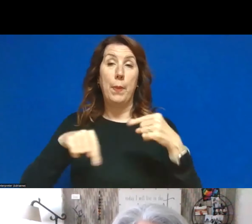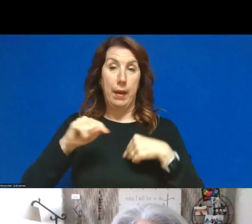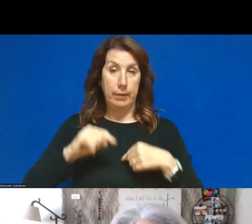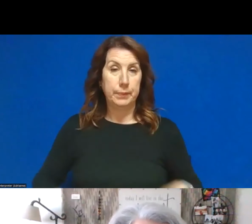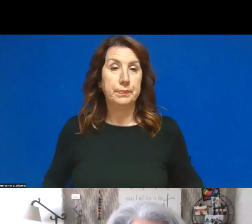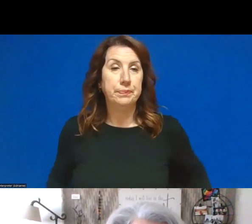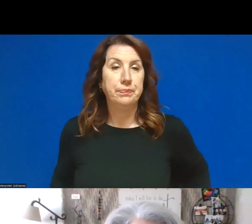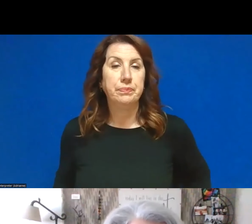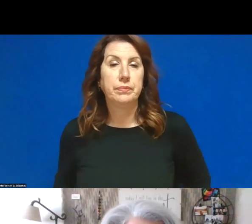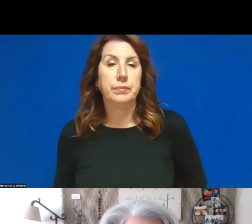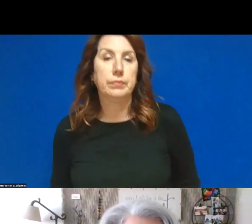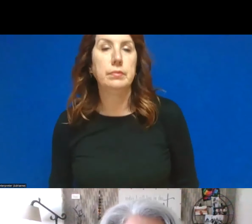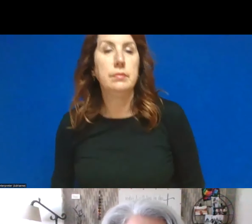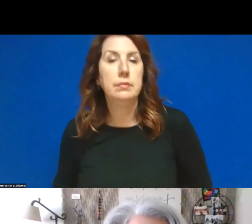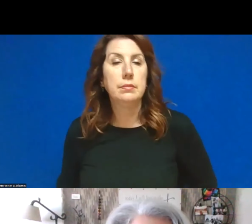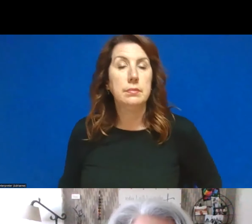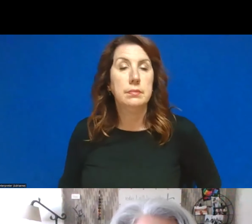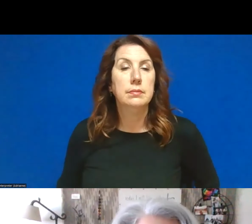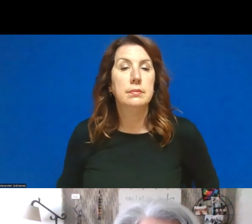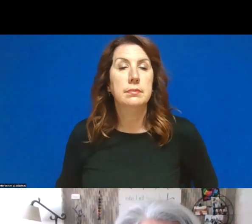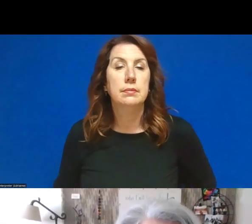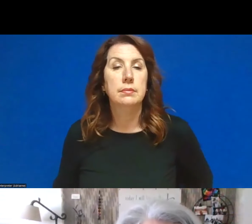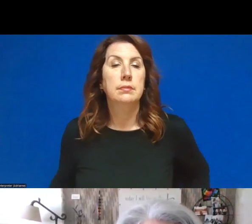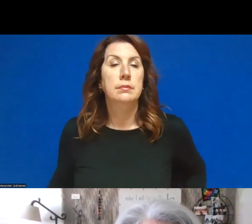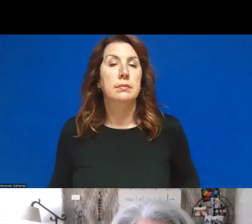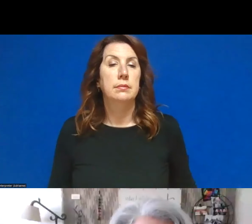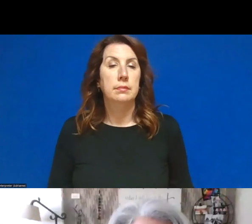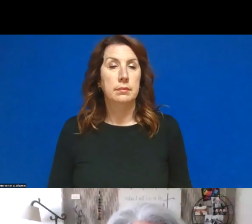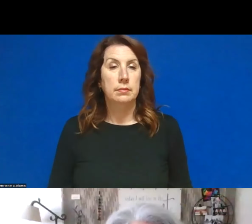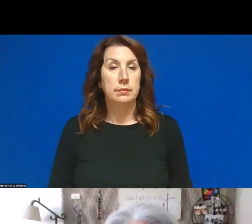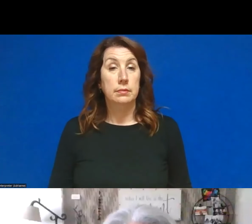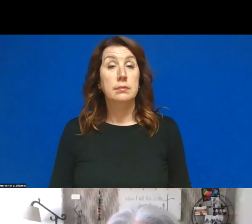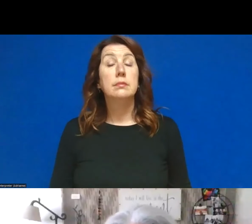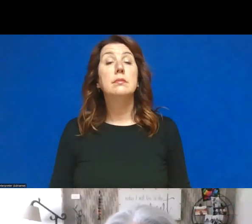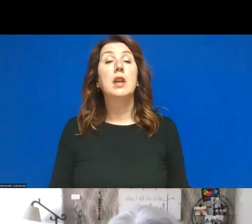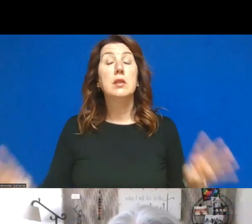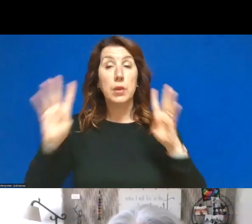slide. Thank you. So we had, after we developed